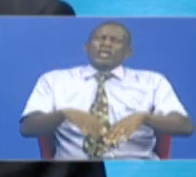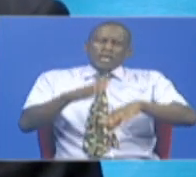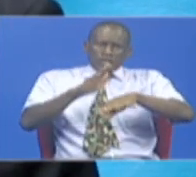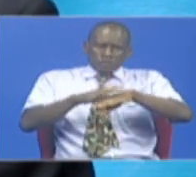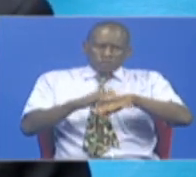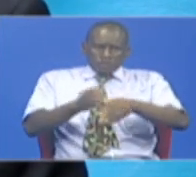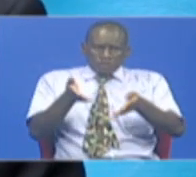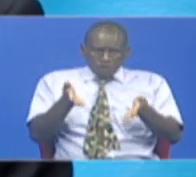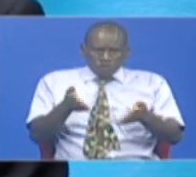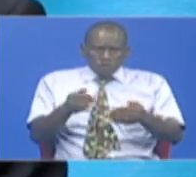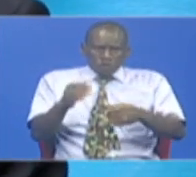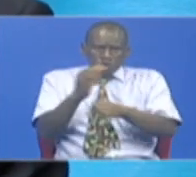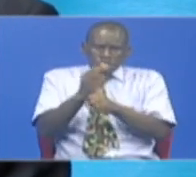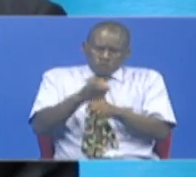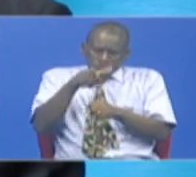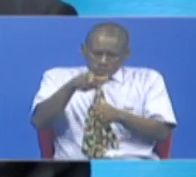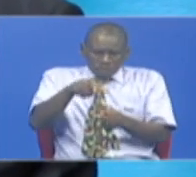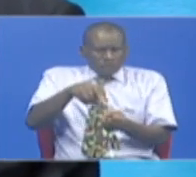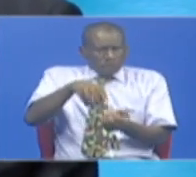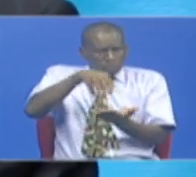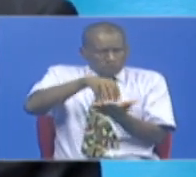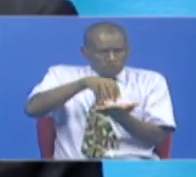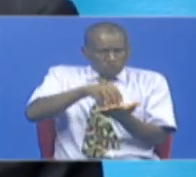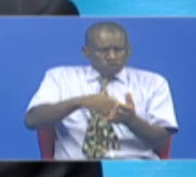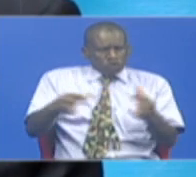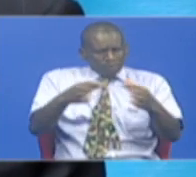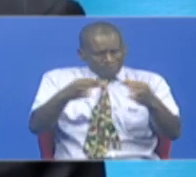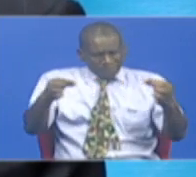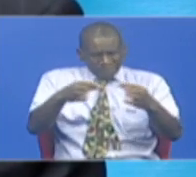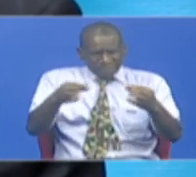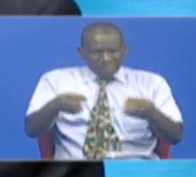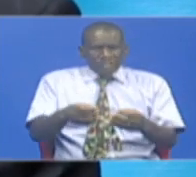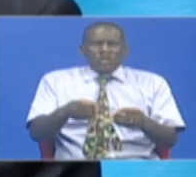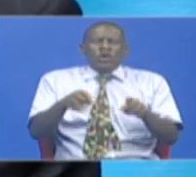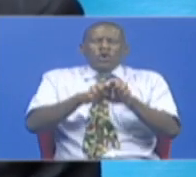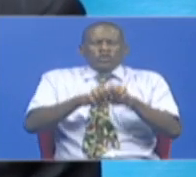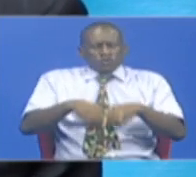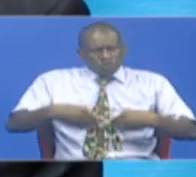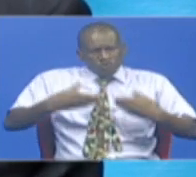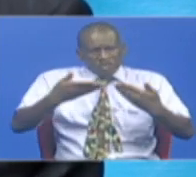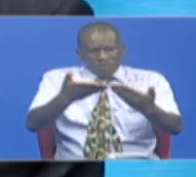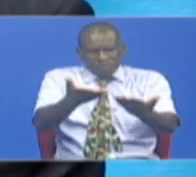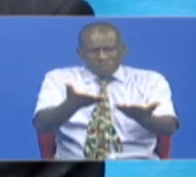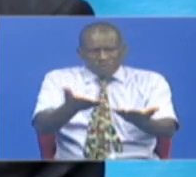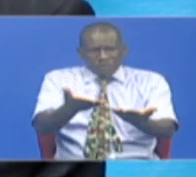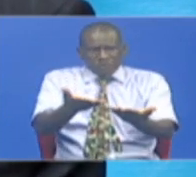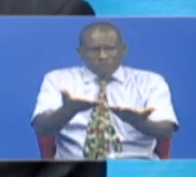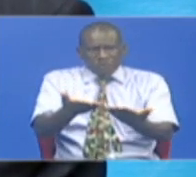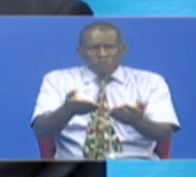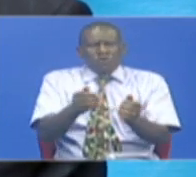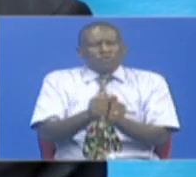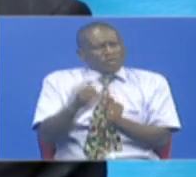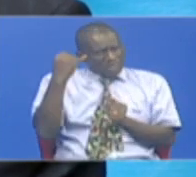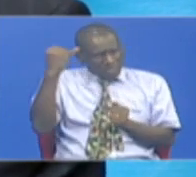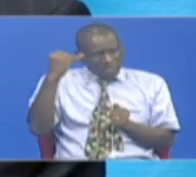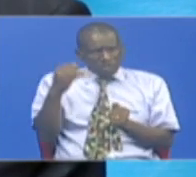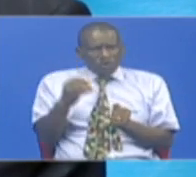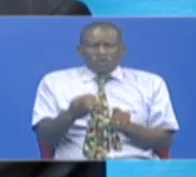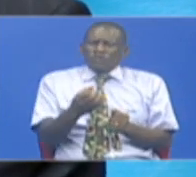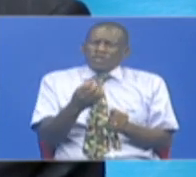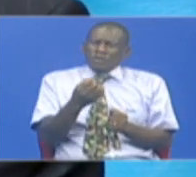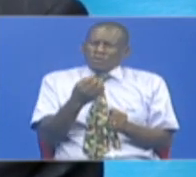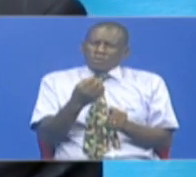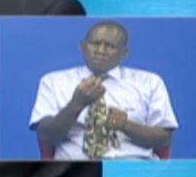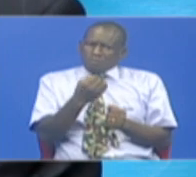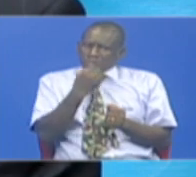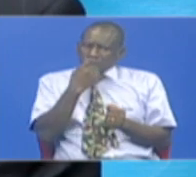to use this platform to also present to you with a picture of the medical landscape